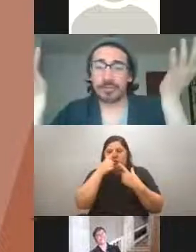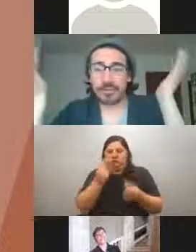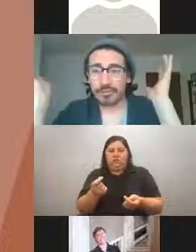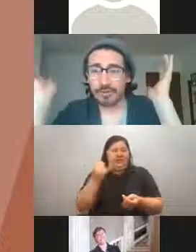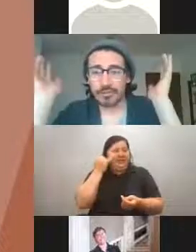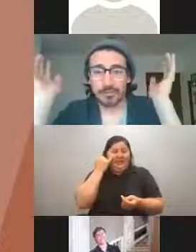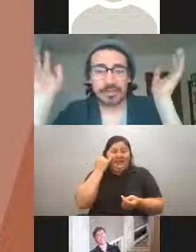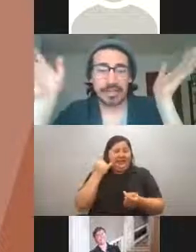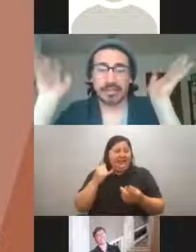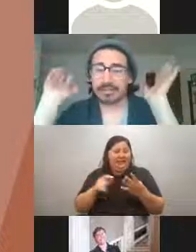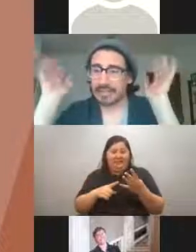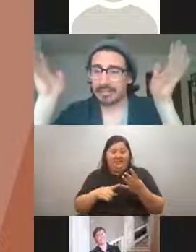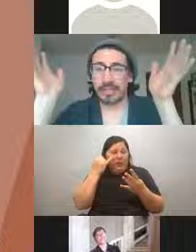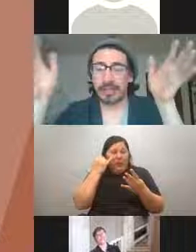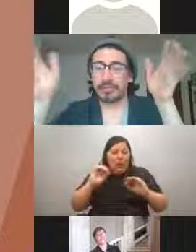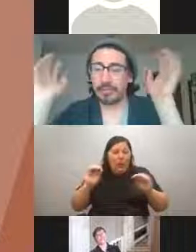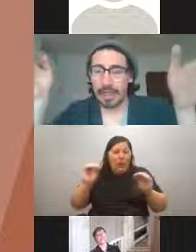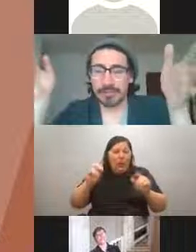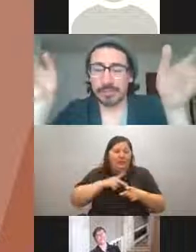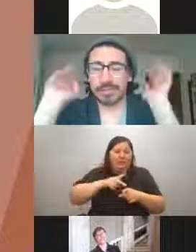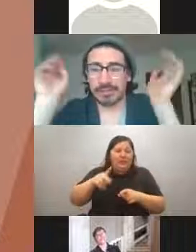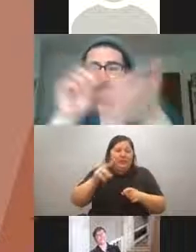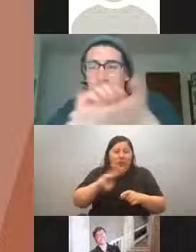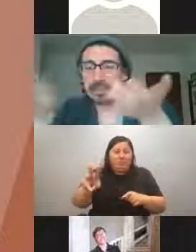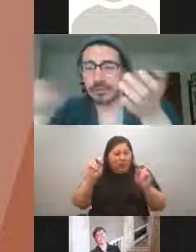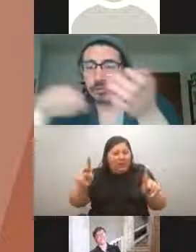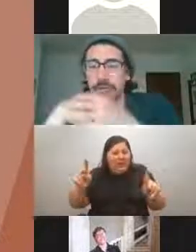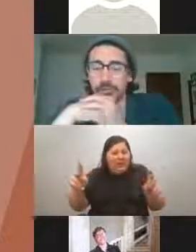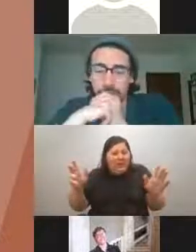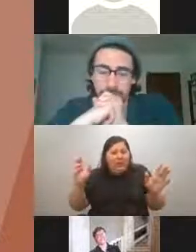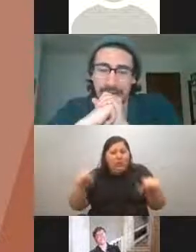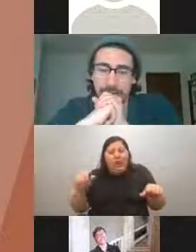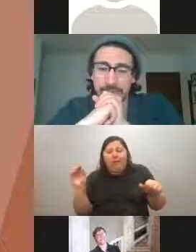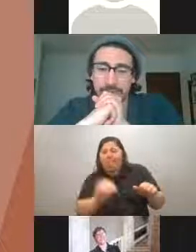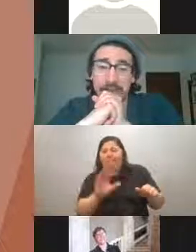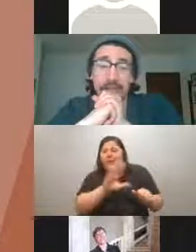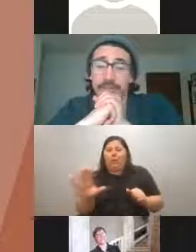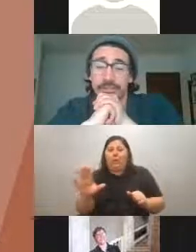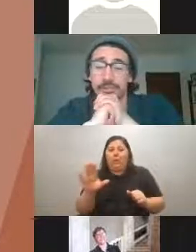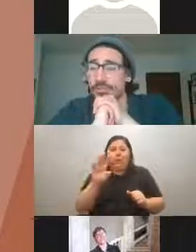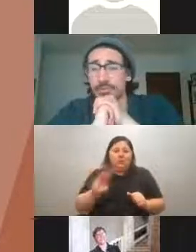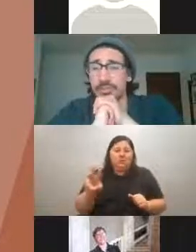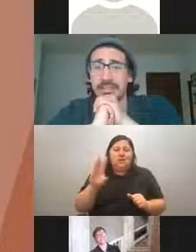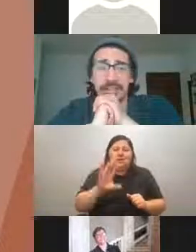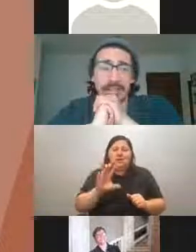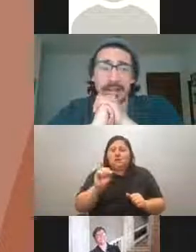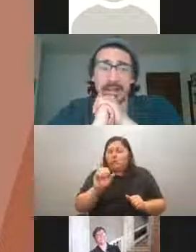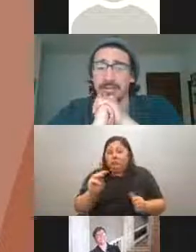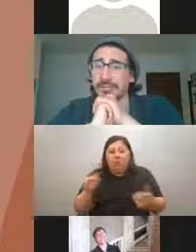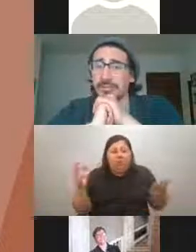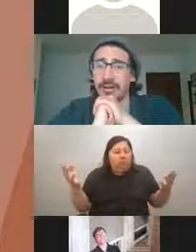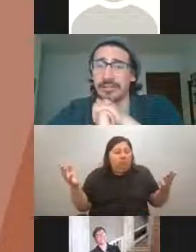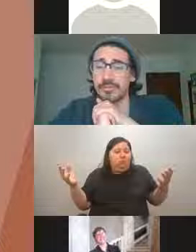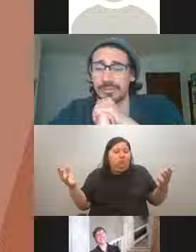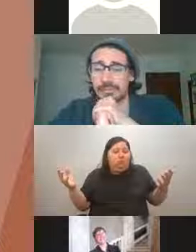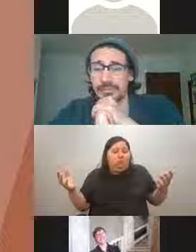have a professional artist website, that's okay. We do have a spot to link your website. Give us your social media. I know